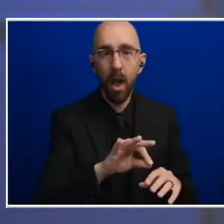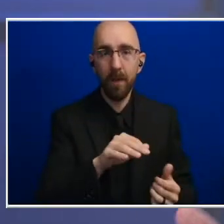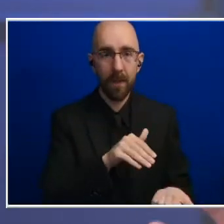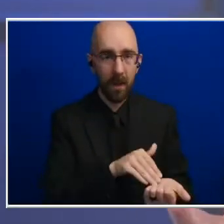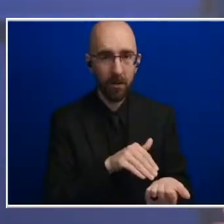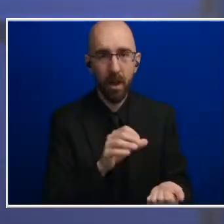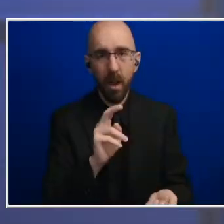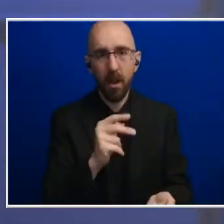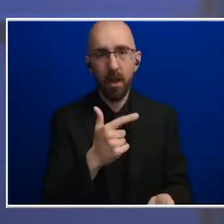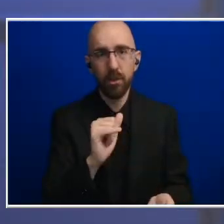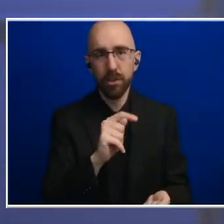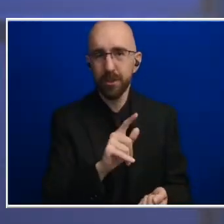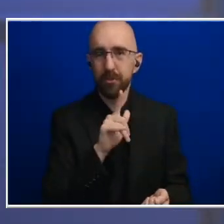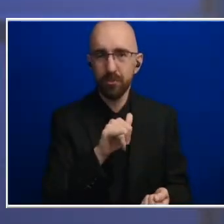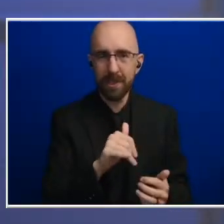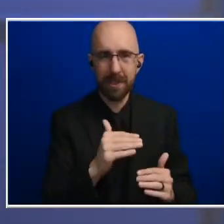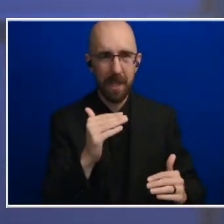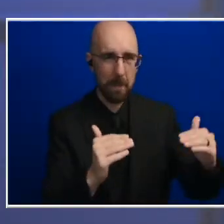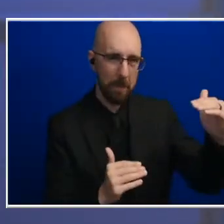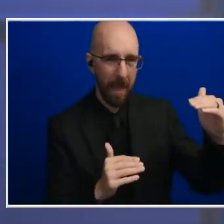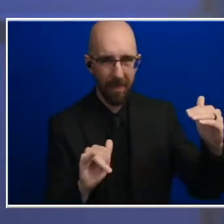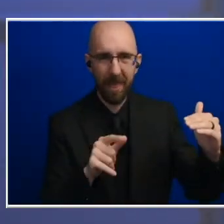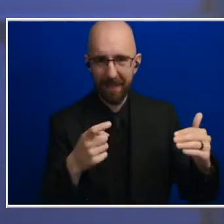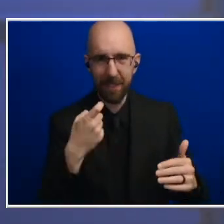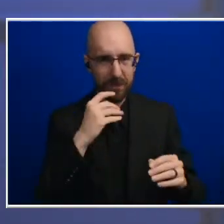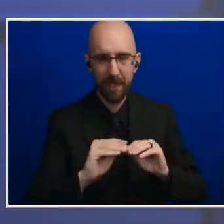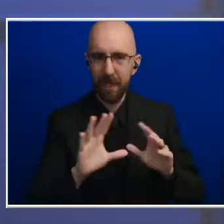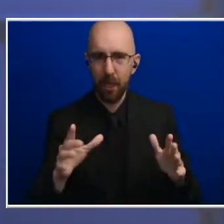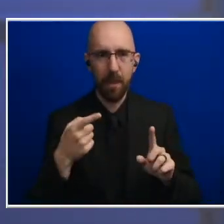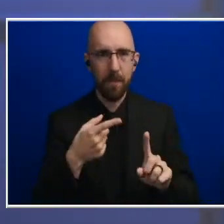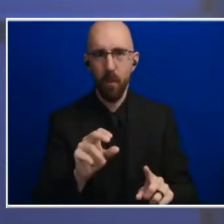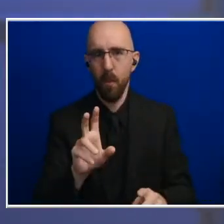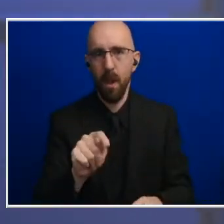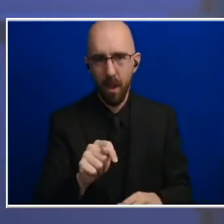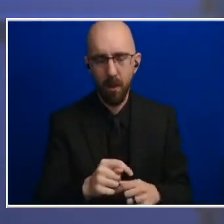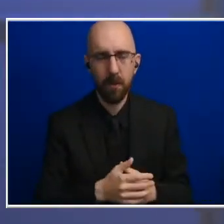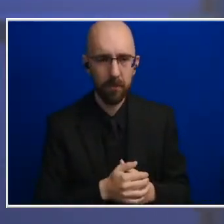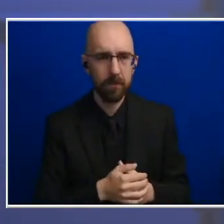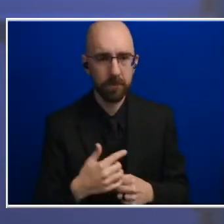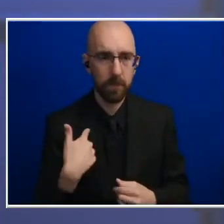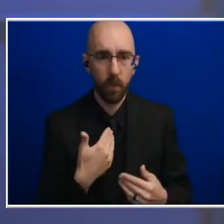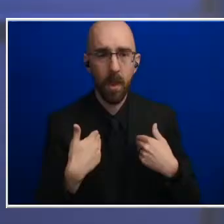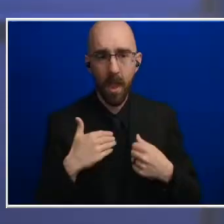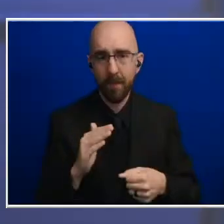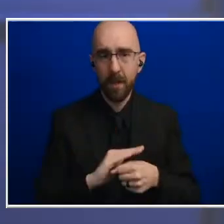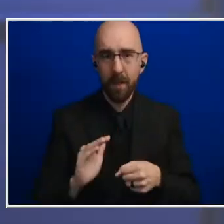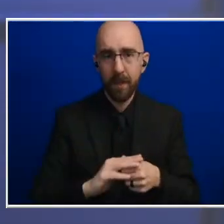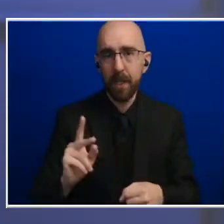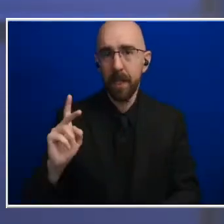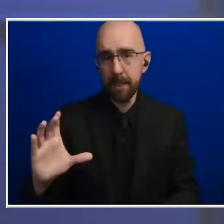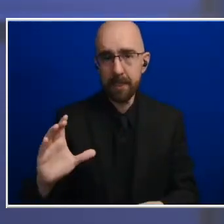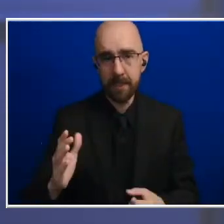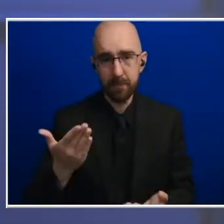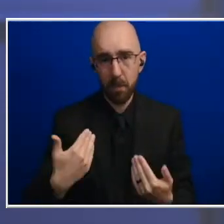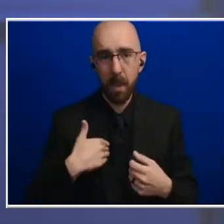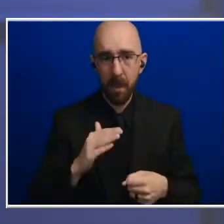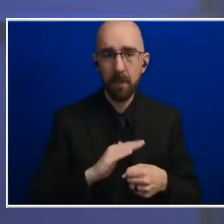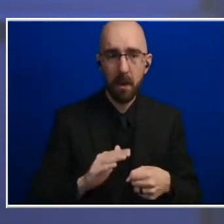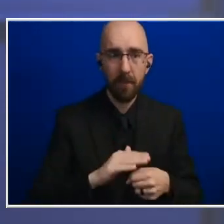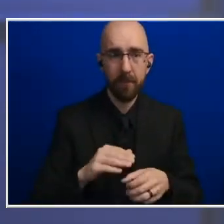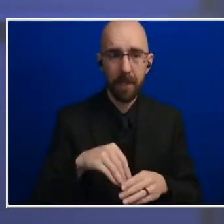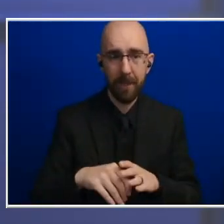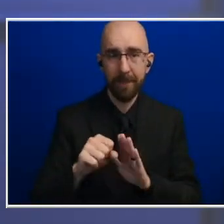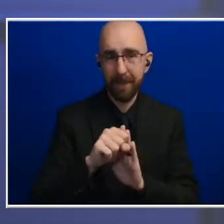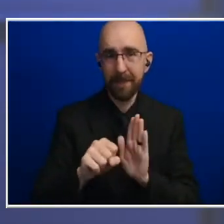really unbalanced, as Zach just clearly pointed out. We have enough in Kansas City. We probably have enough oncologists in the state. It's where